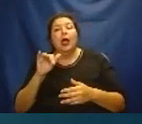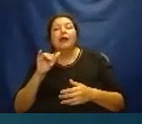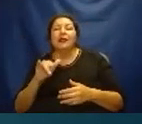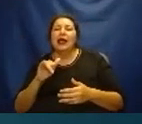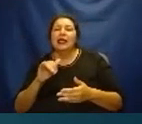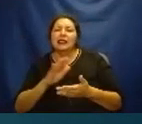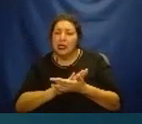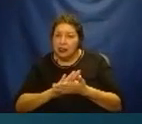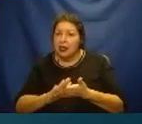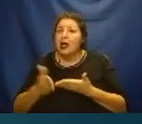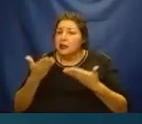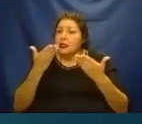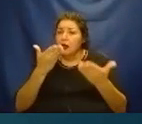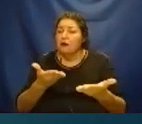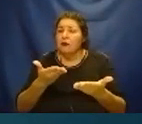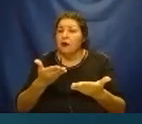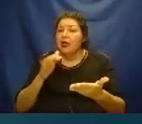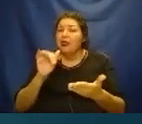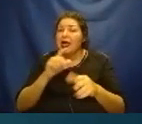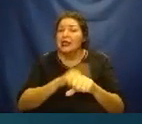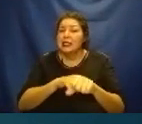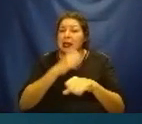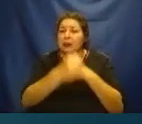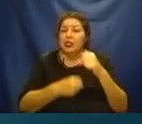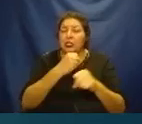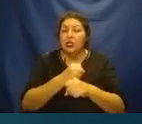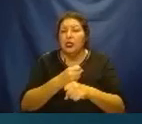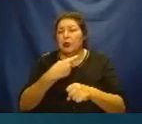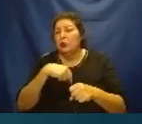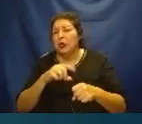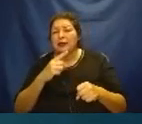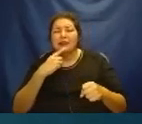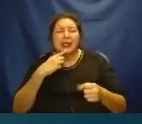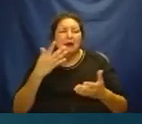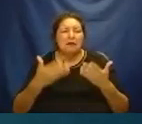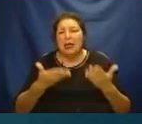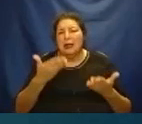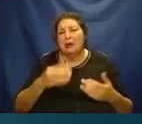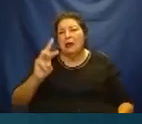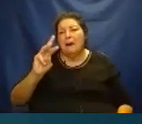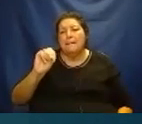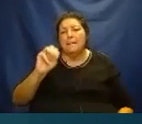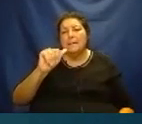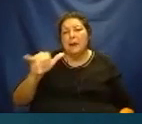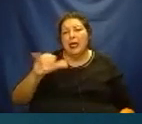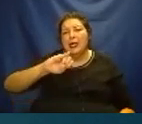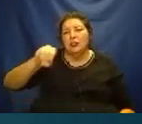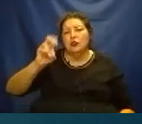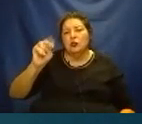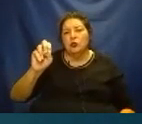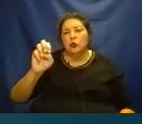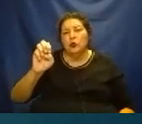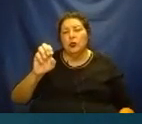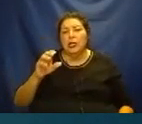kind offer. This time of the year, we're talking May, June, in the Middle